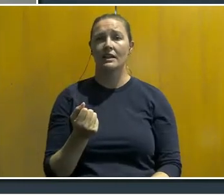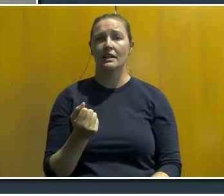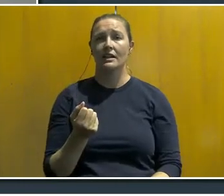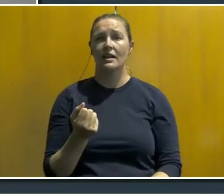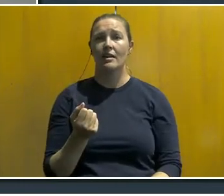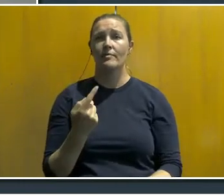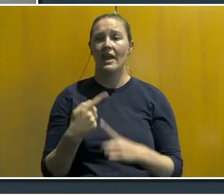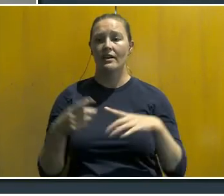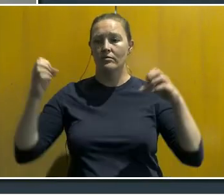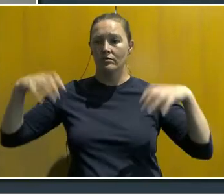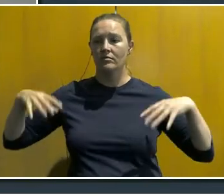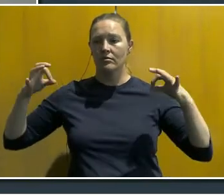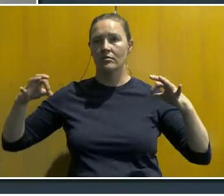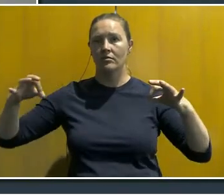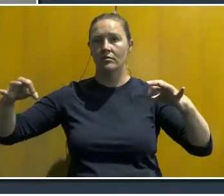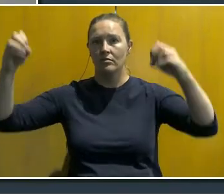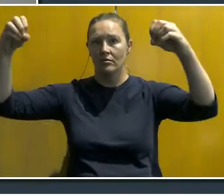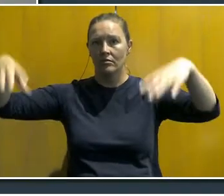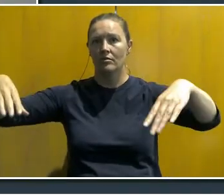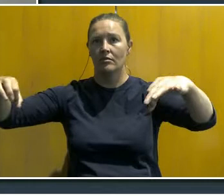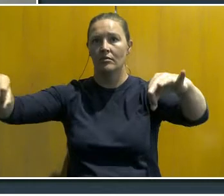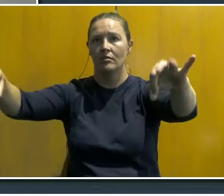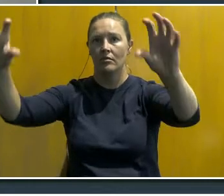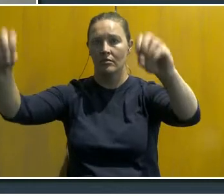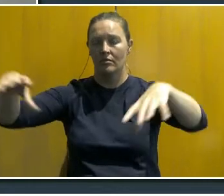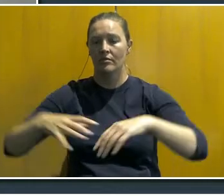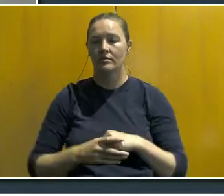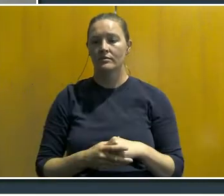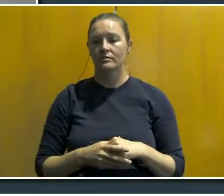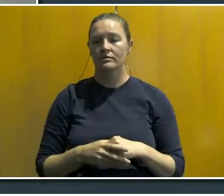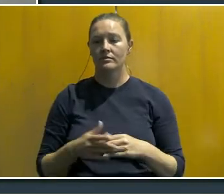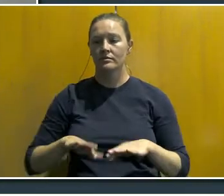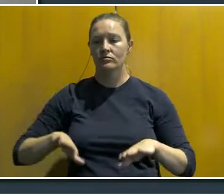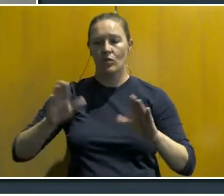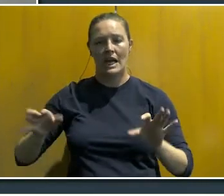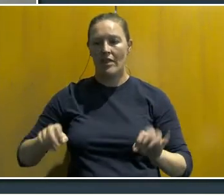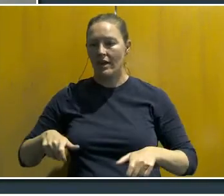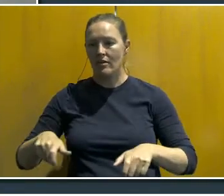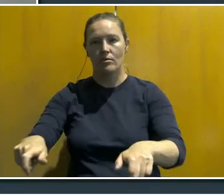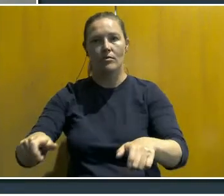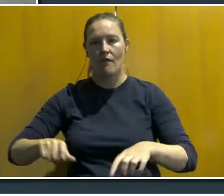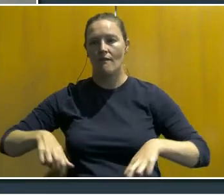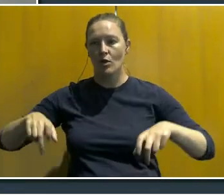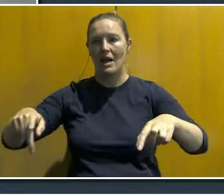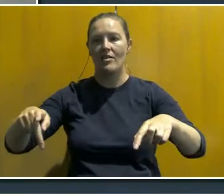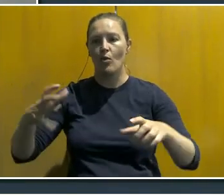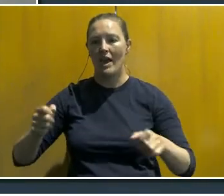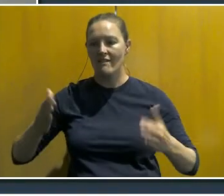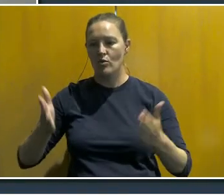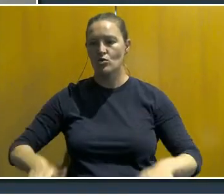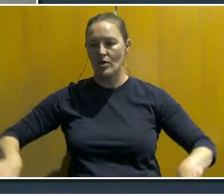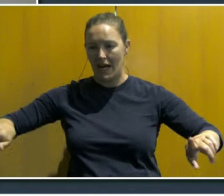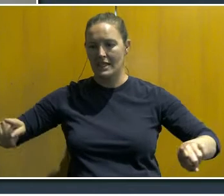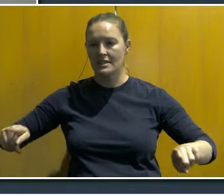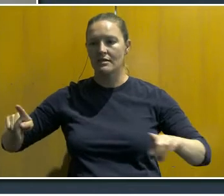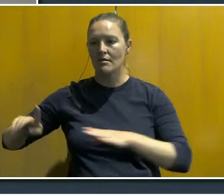significantly further apart. Street trees are minimal, no curb and channelling or footpaths. We have instead open drains, wide berms